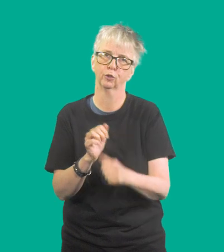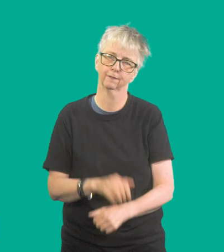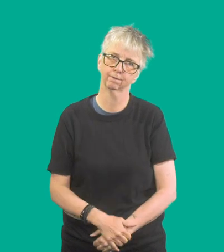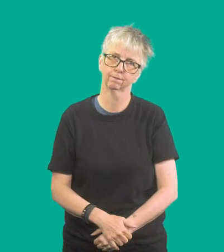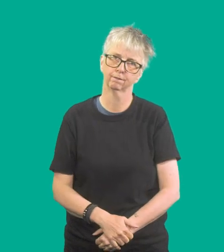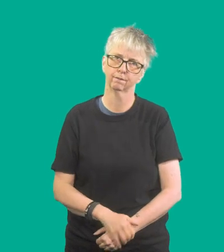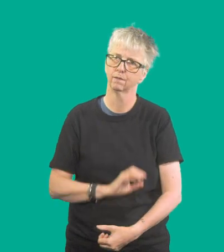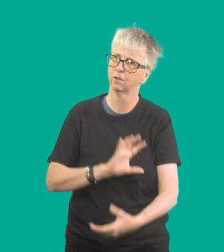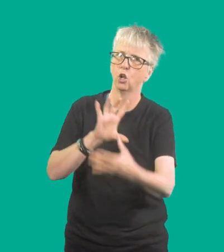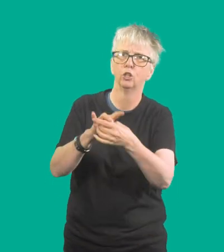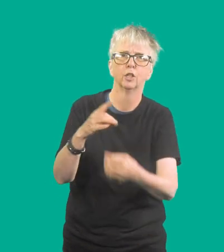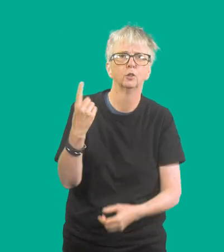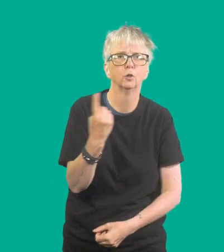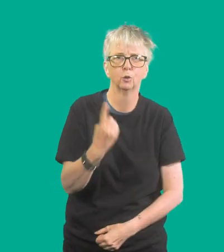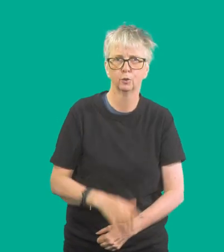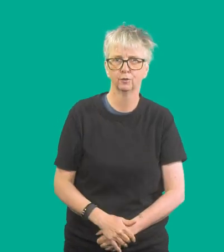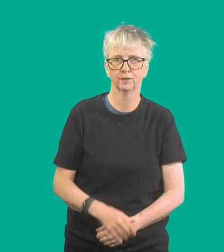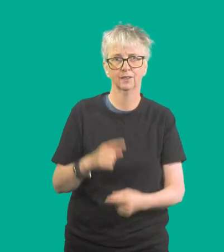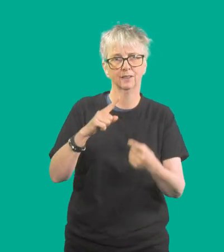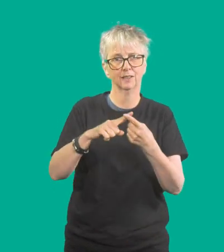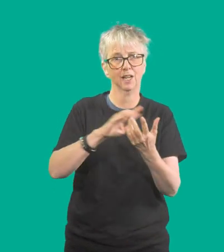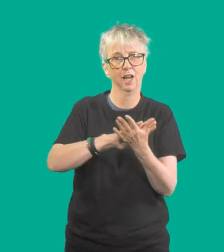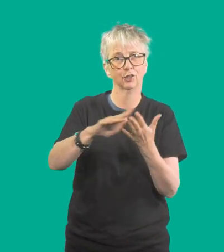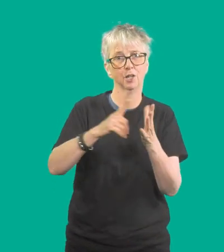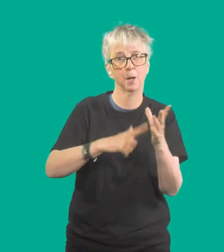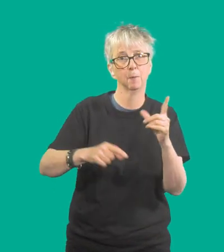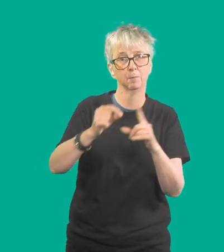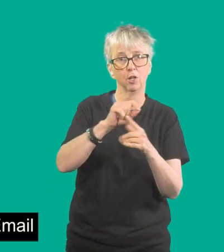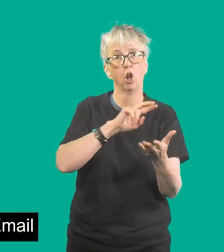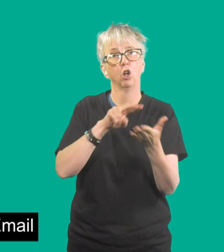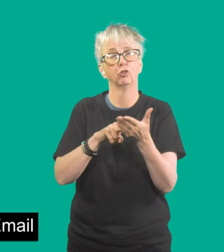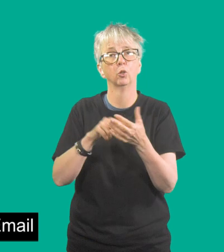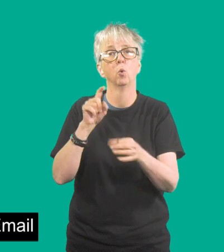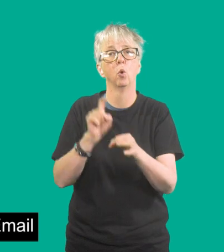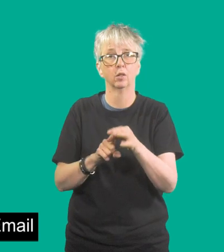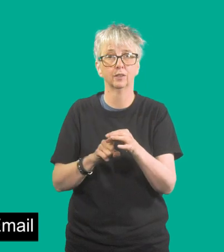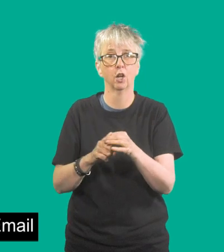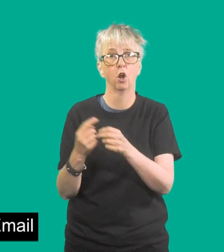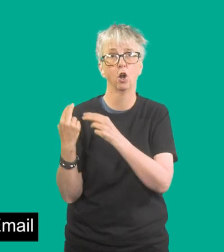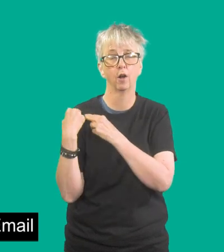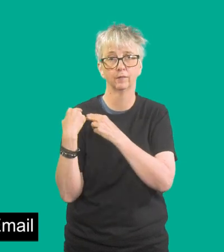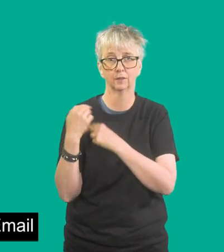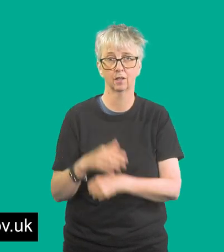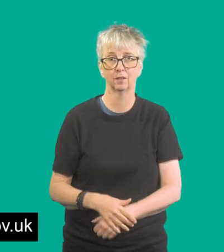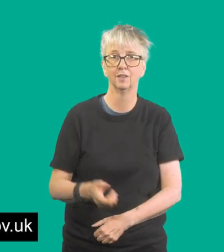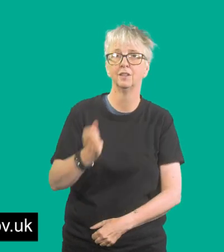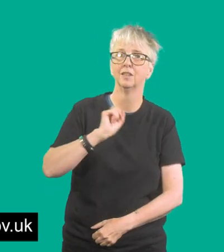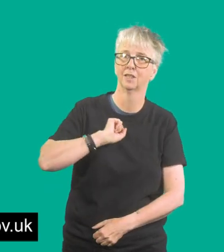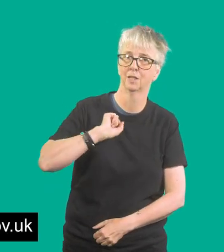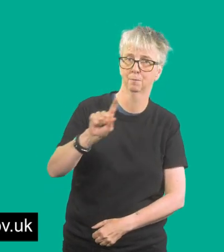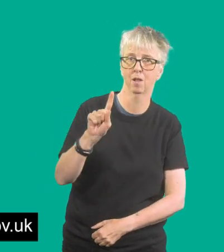Information page. EHAP Contract and Quality Officer